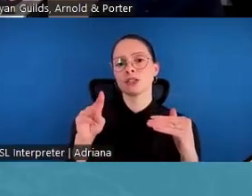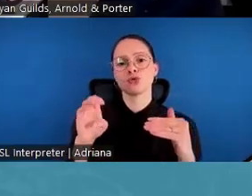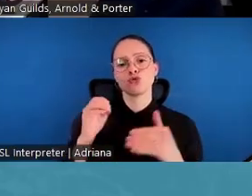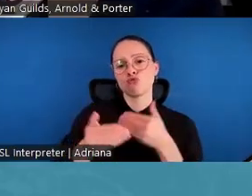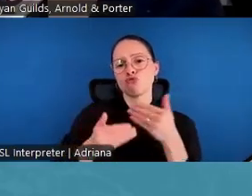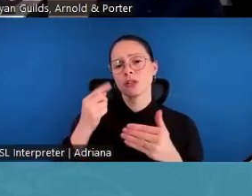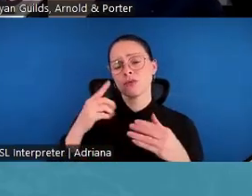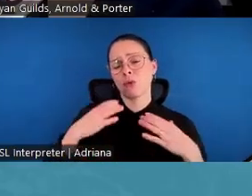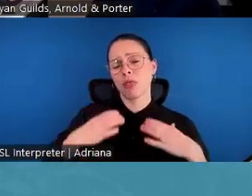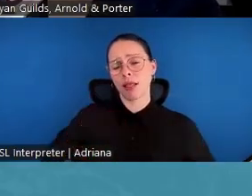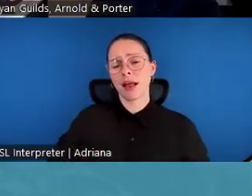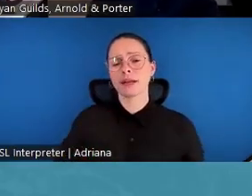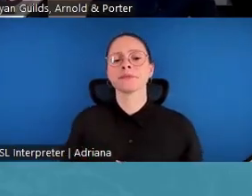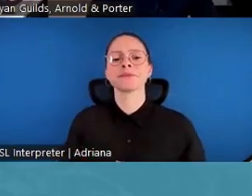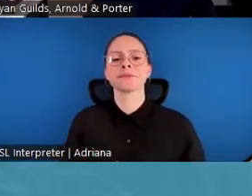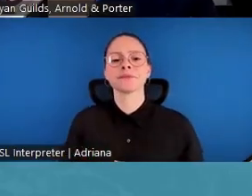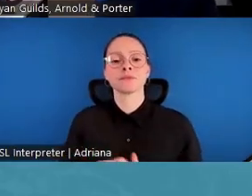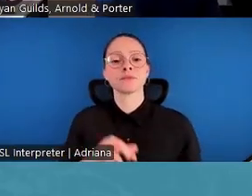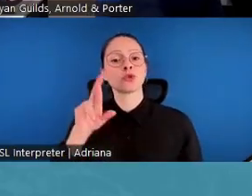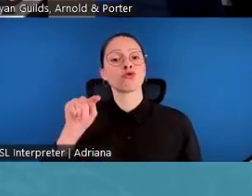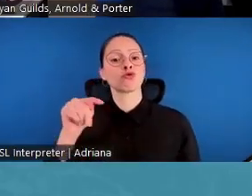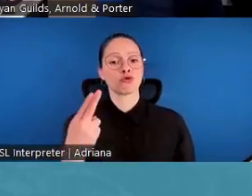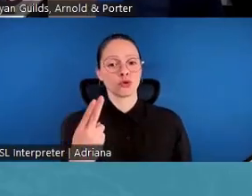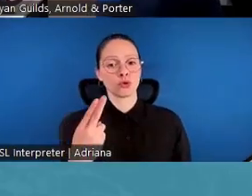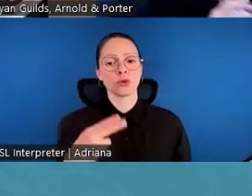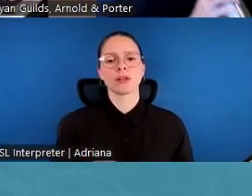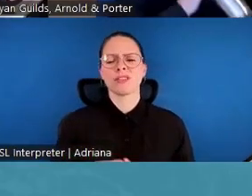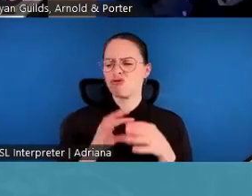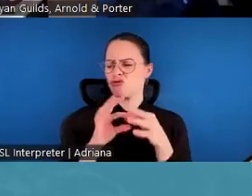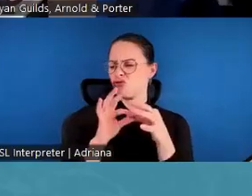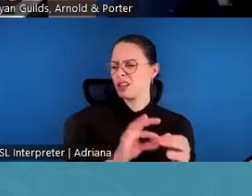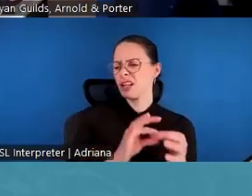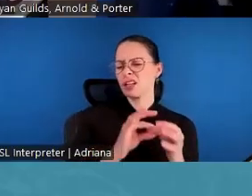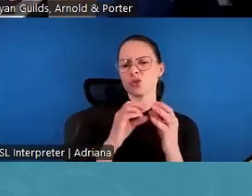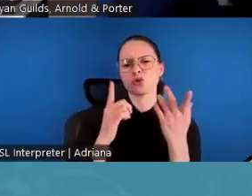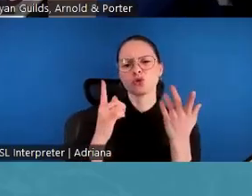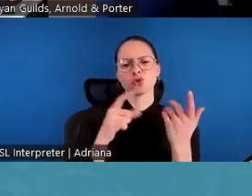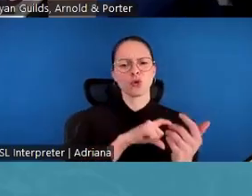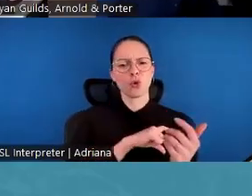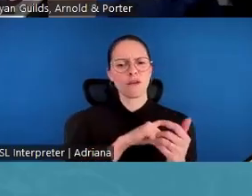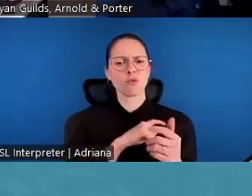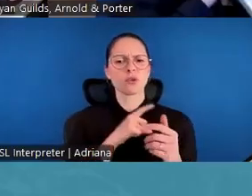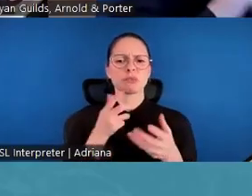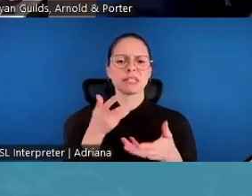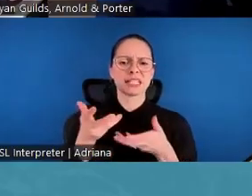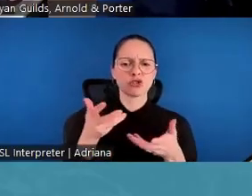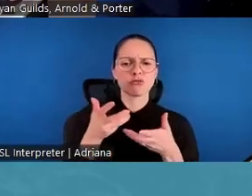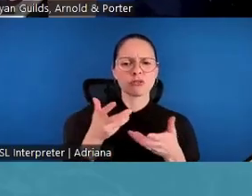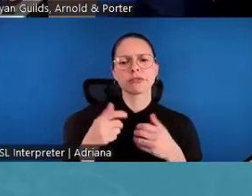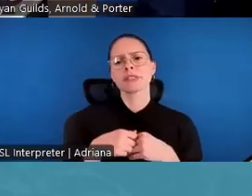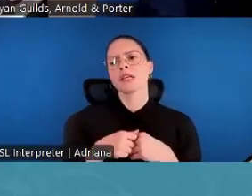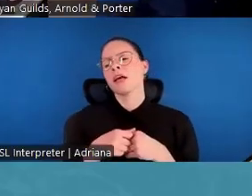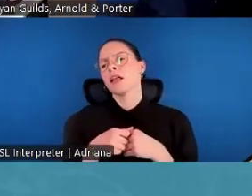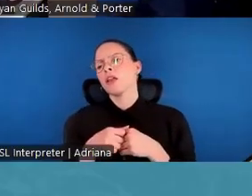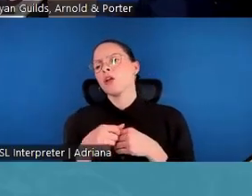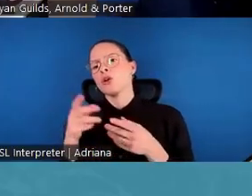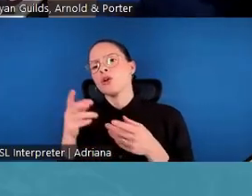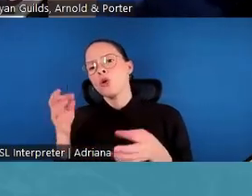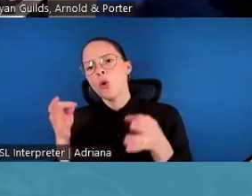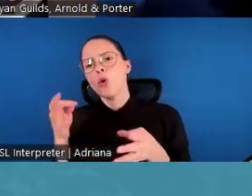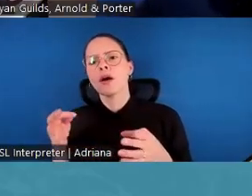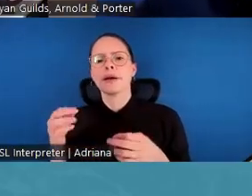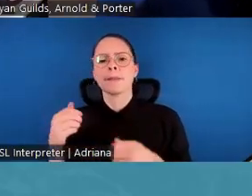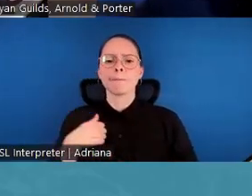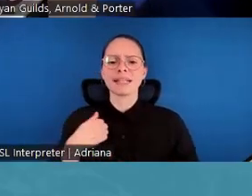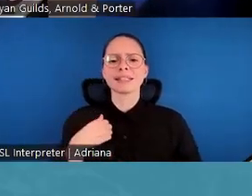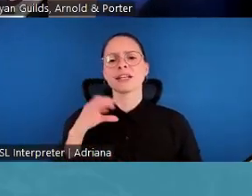Yeah, and I'll go ahead and just, with the regard to law enforcement interactions in the military and civilian and court in the military and civilian, there